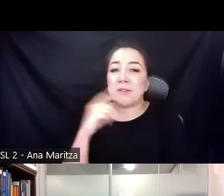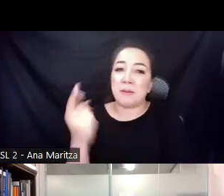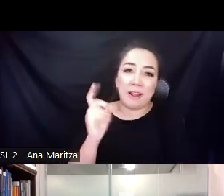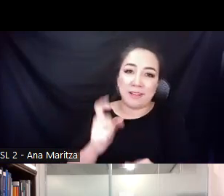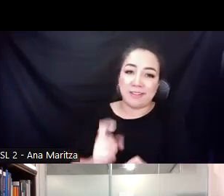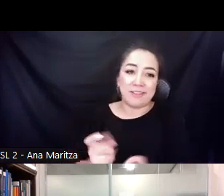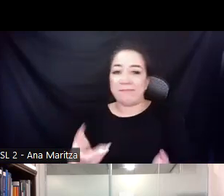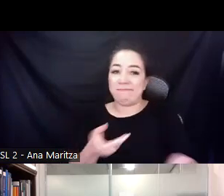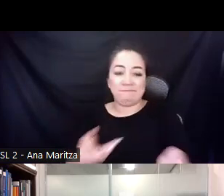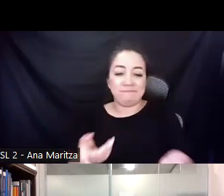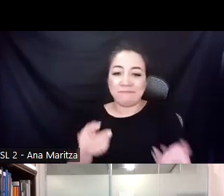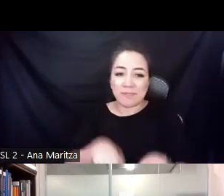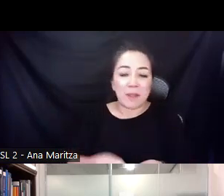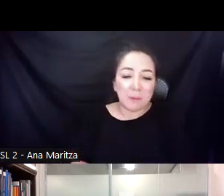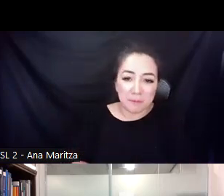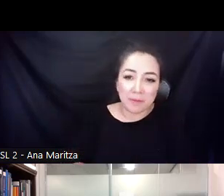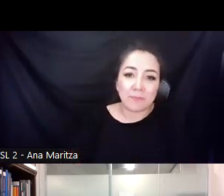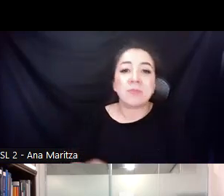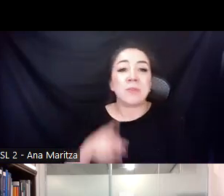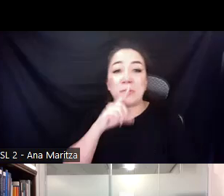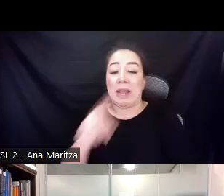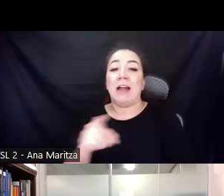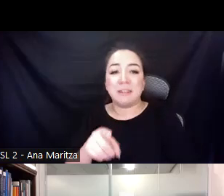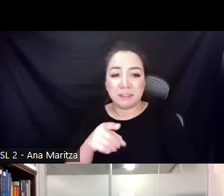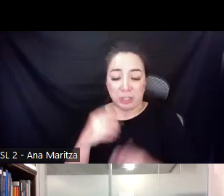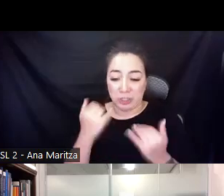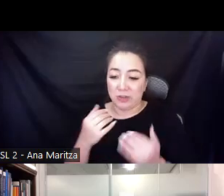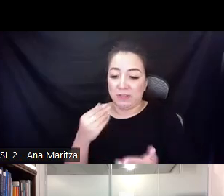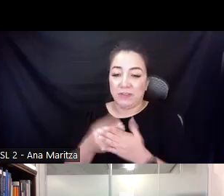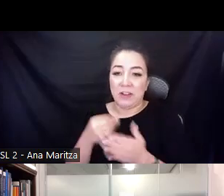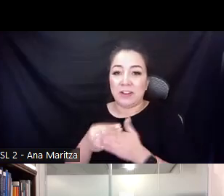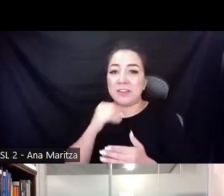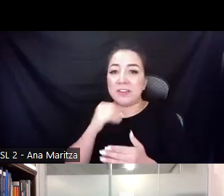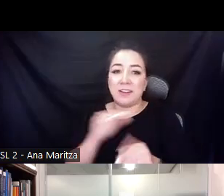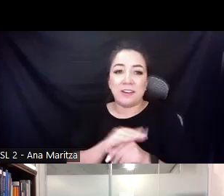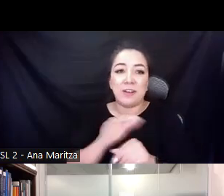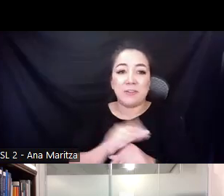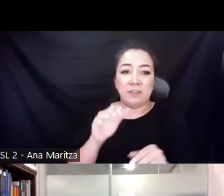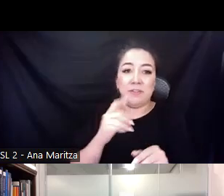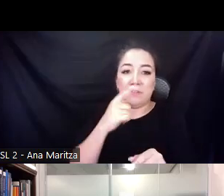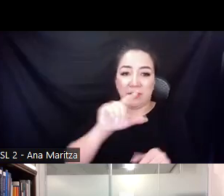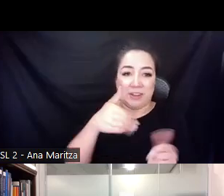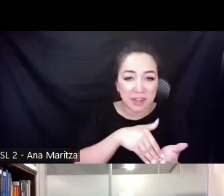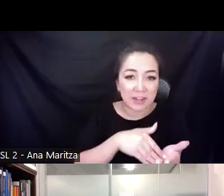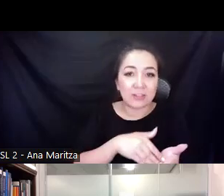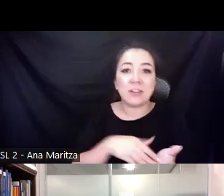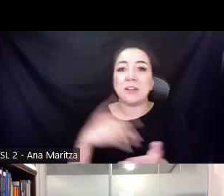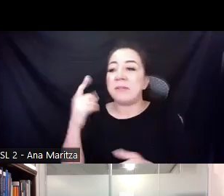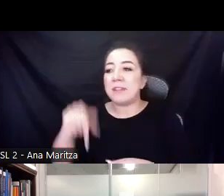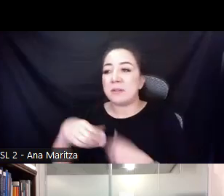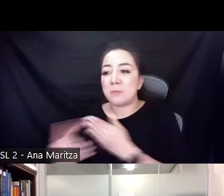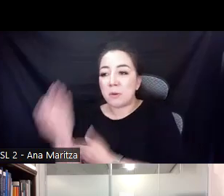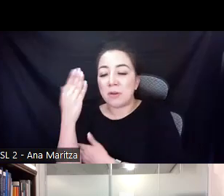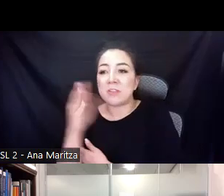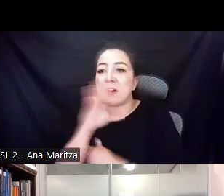here. And the reality is that the current funding is insufficient to sustain these centers. Somebody this morning talked about